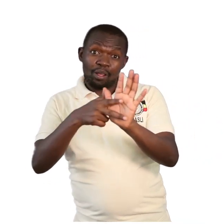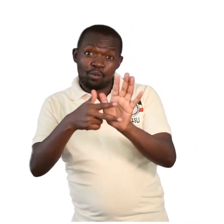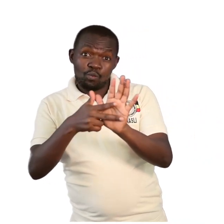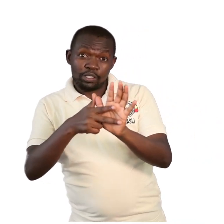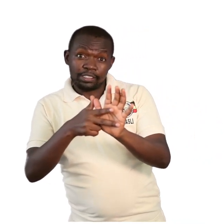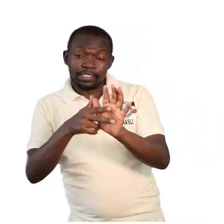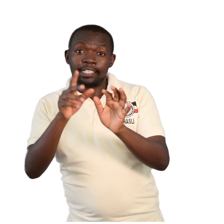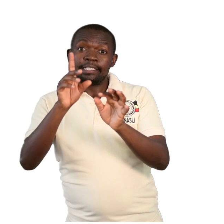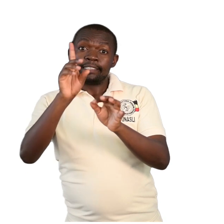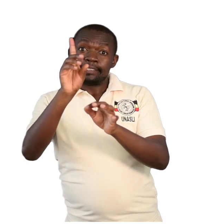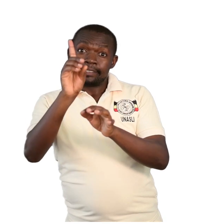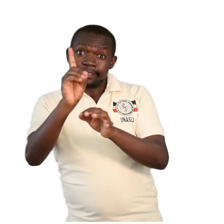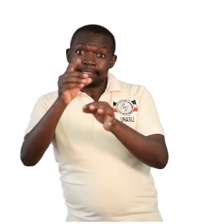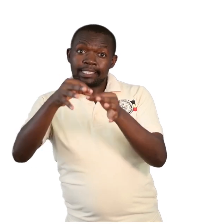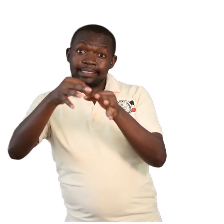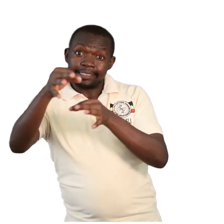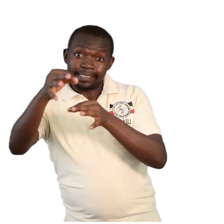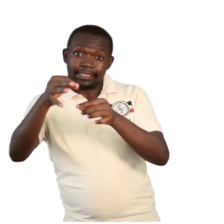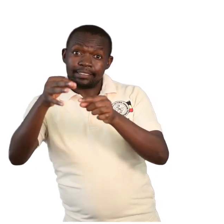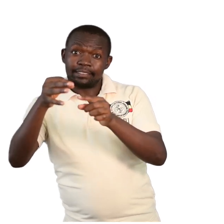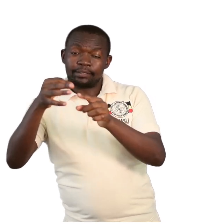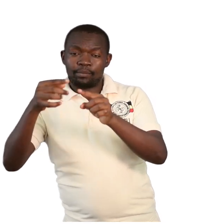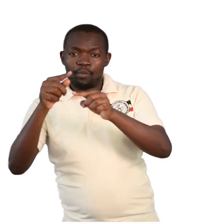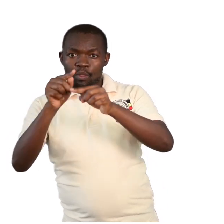over speed.